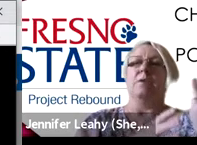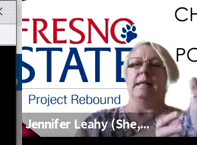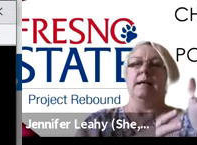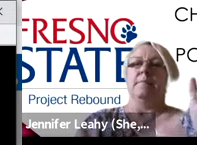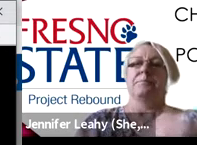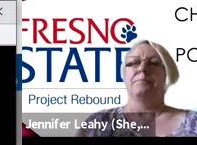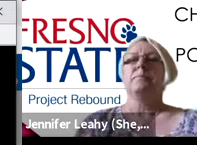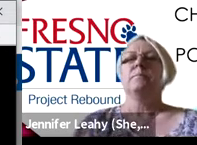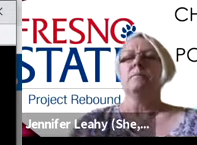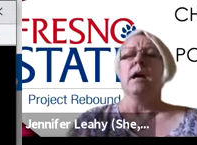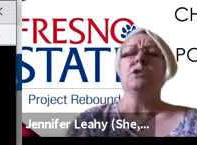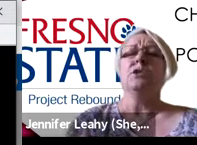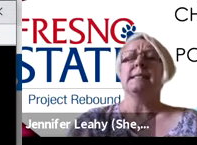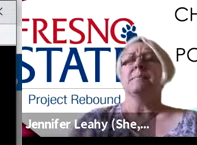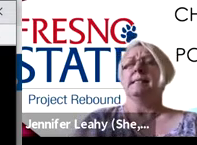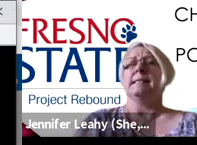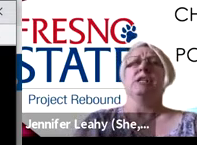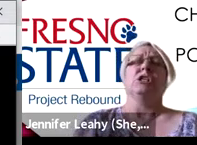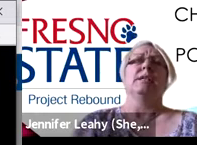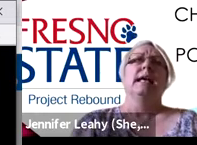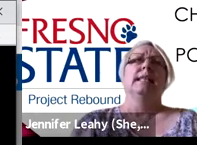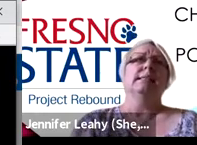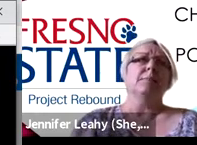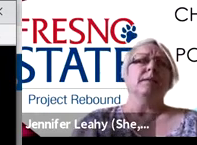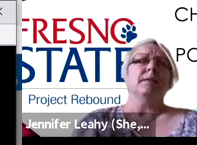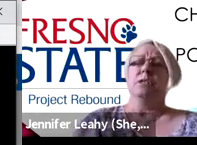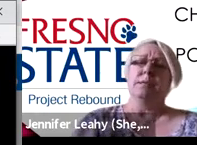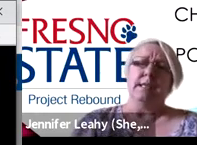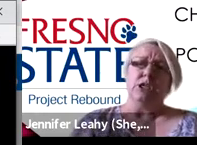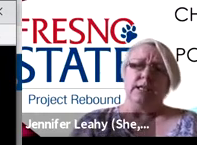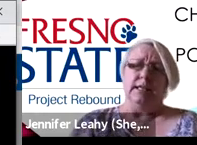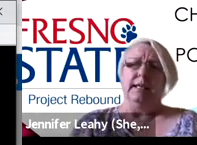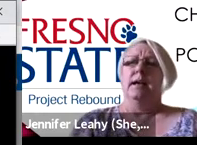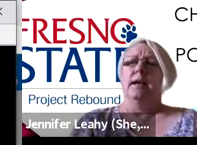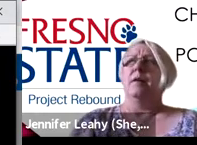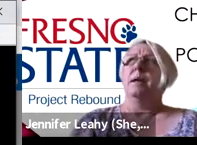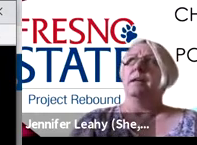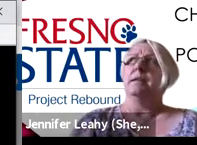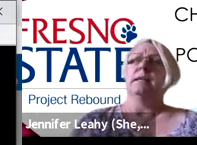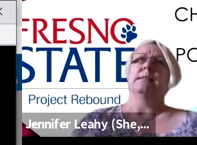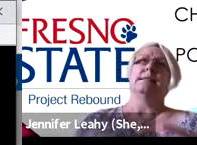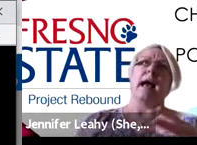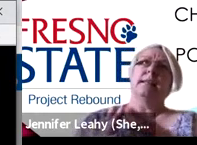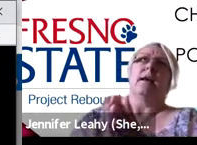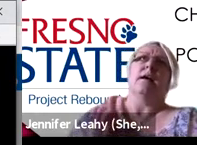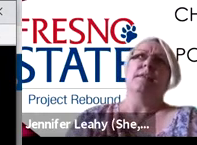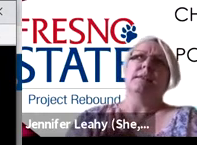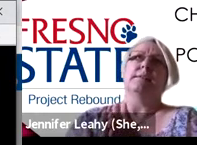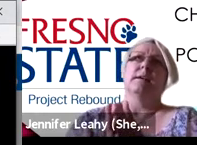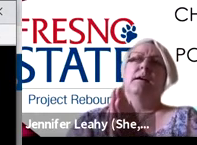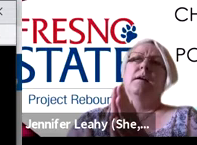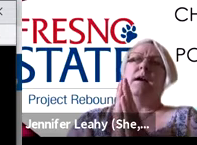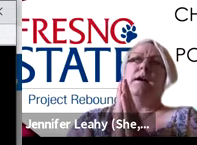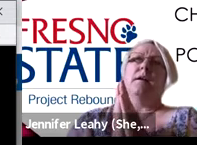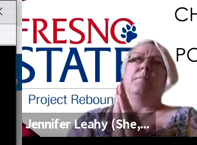that equity. Undoing stigmatization. This is something that we do intentionally, and inside of